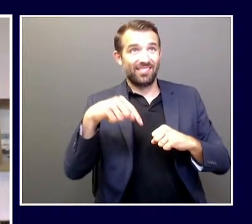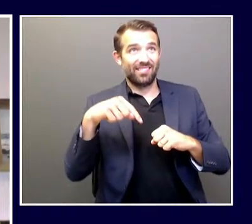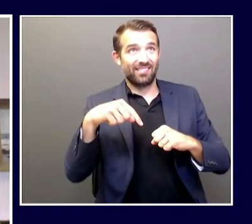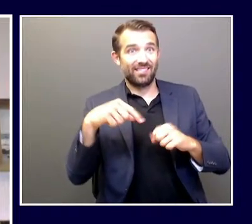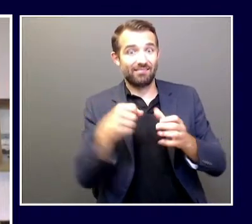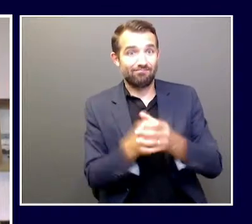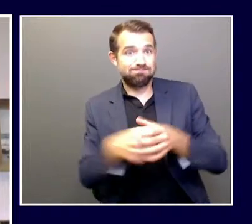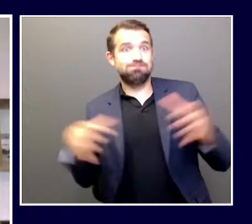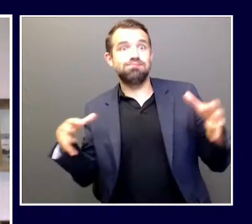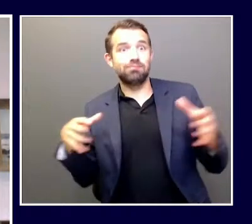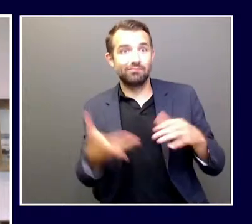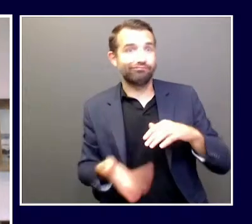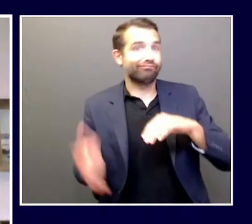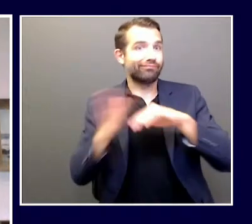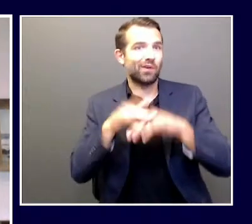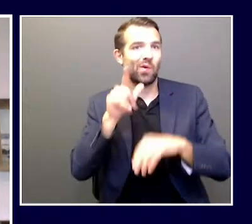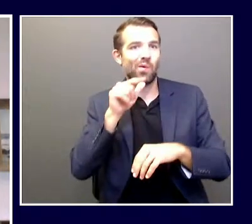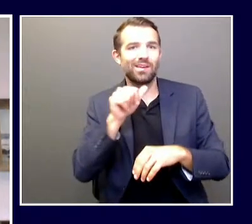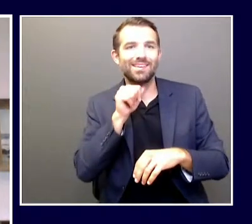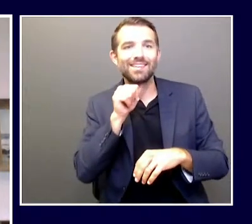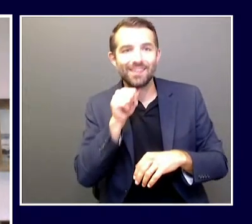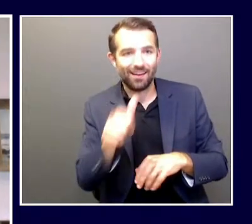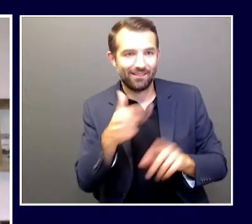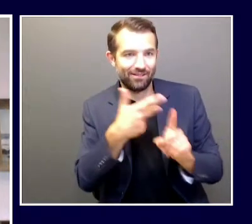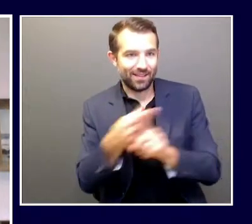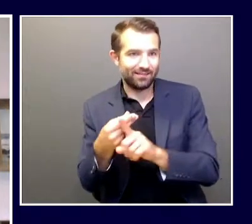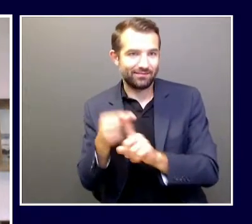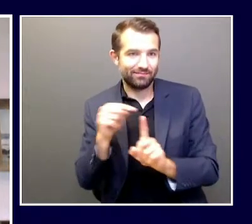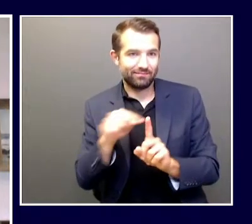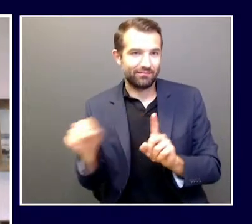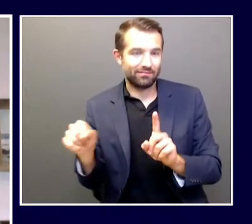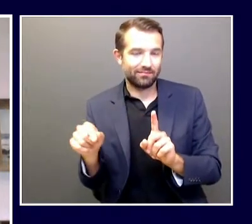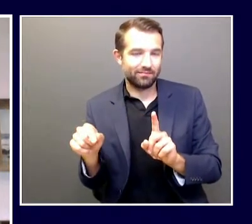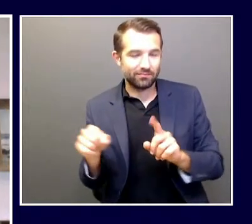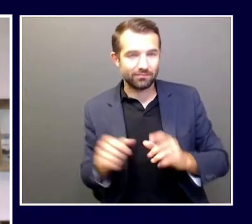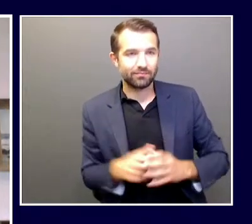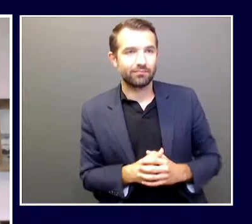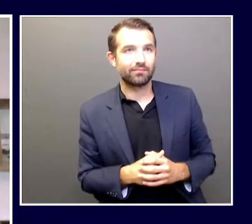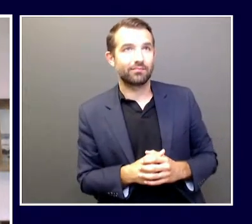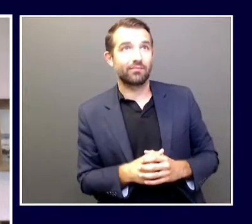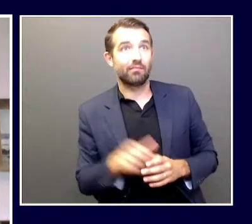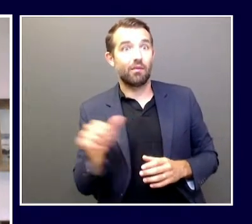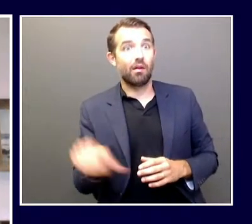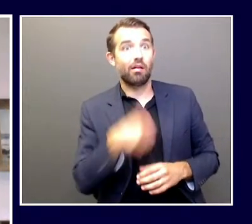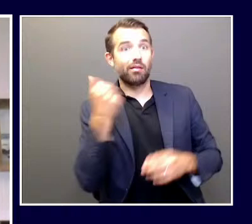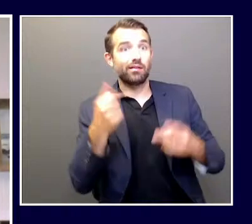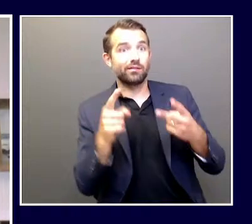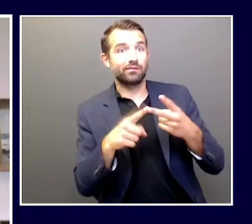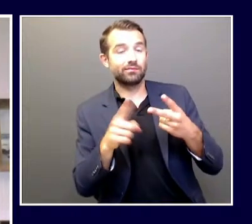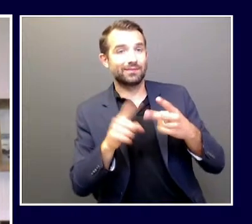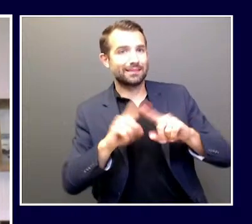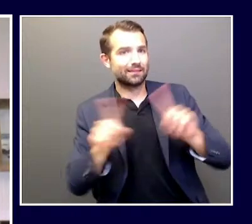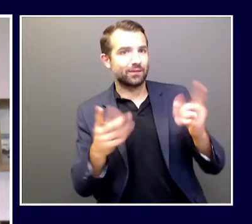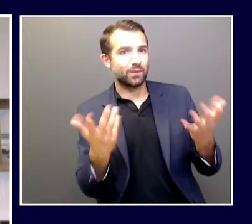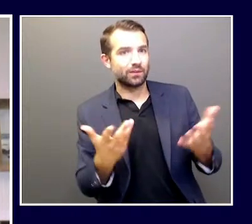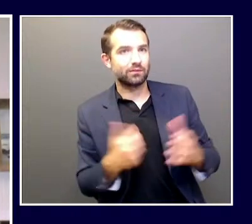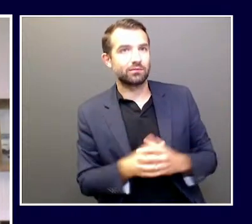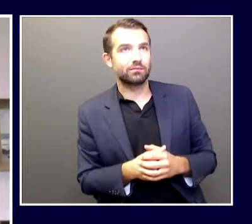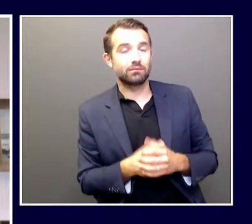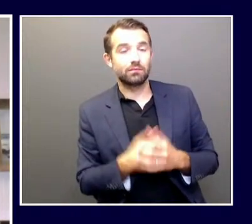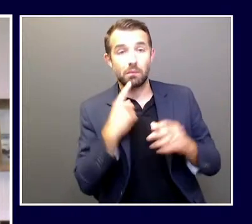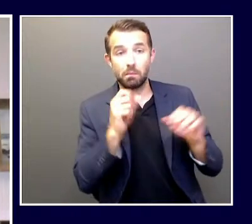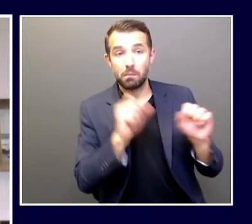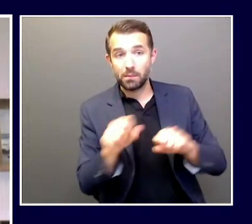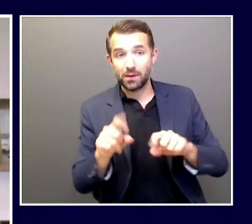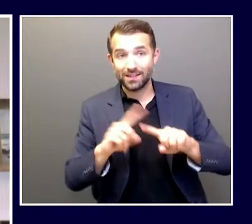Maine. The other thing that potentially differentiates it, we don't know the answer yet, it's a potential differentiator, is